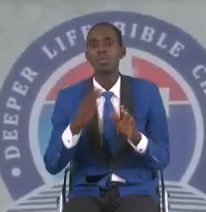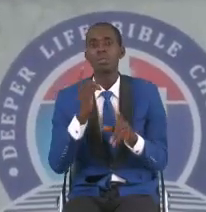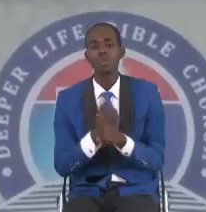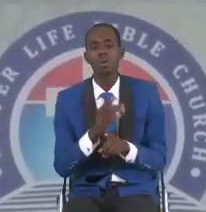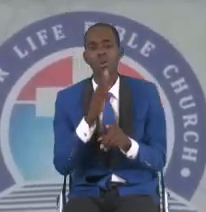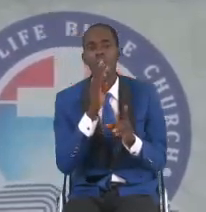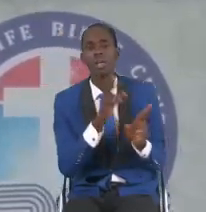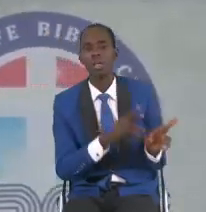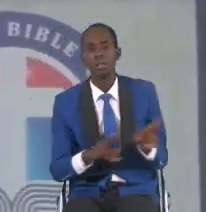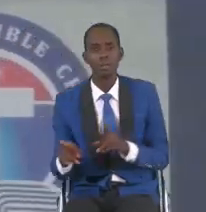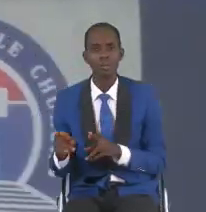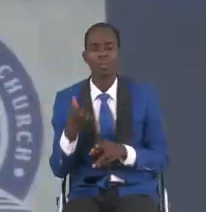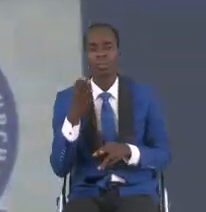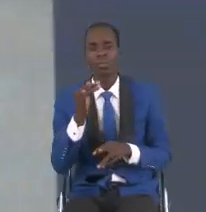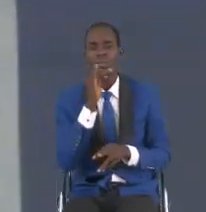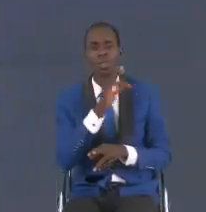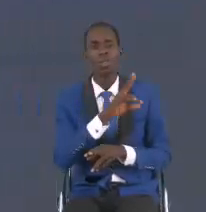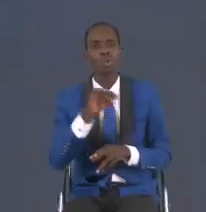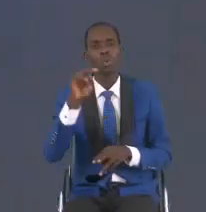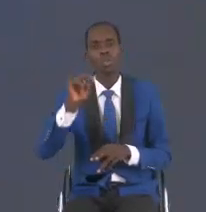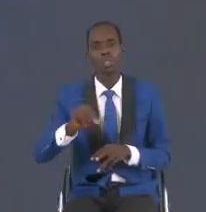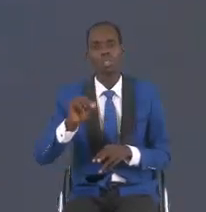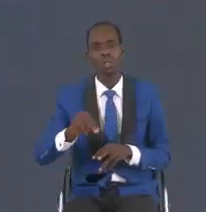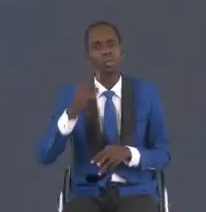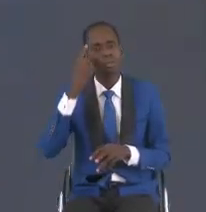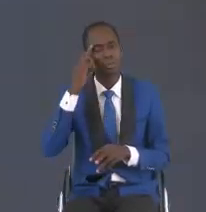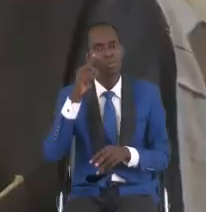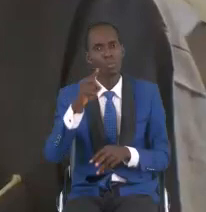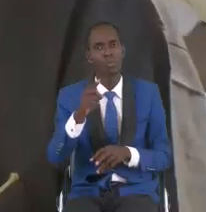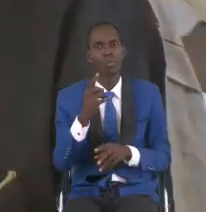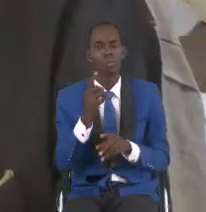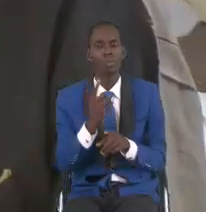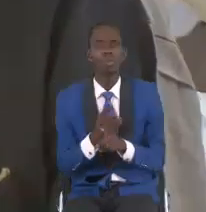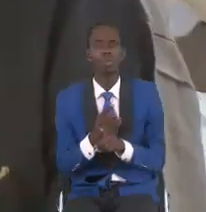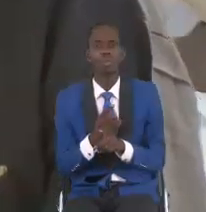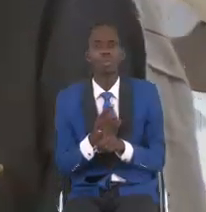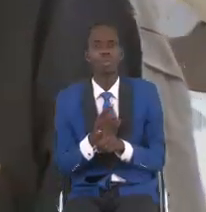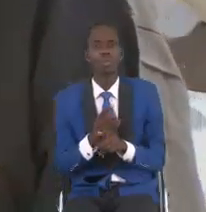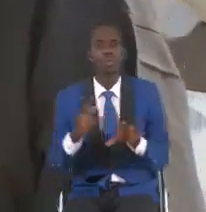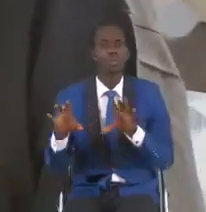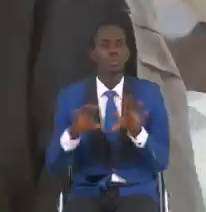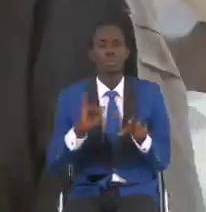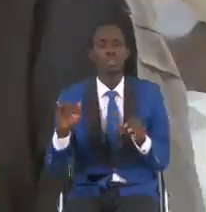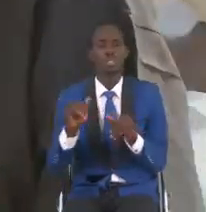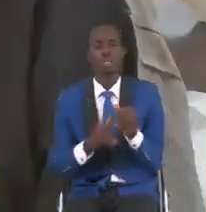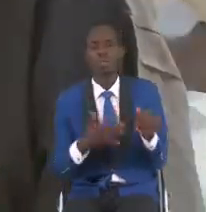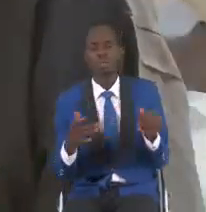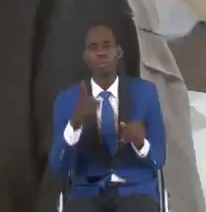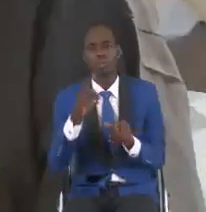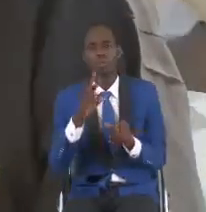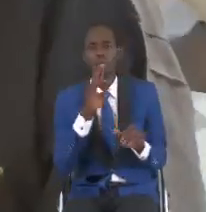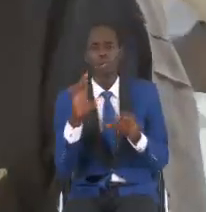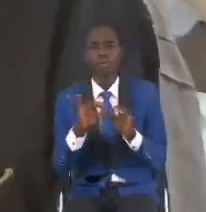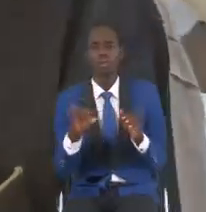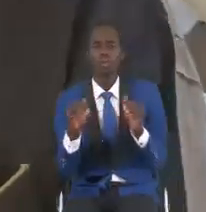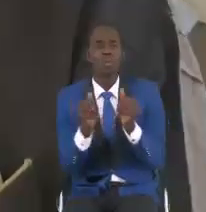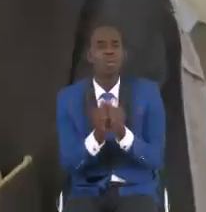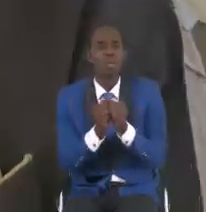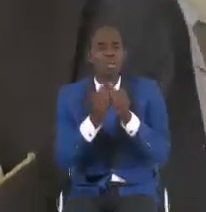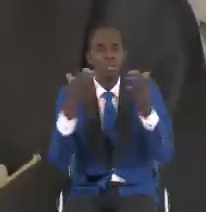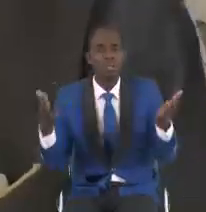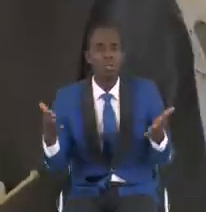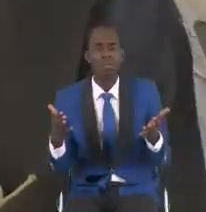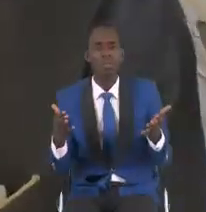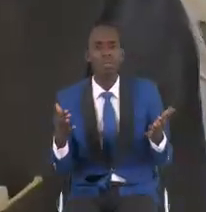no point of, you know, just doing everything we're doing without our readiness.